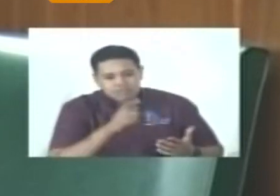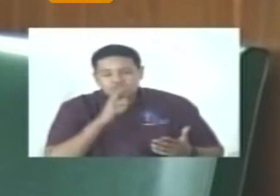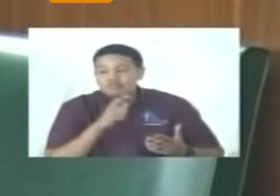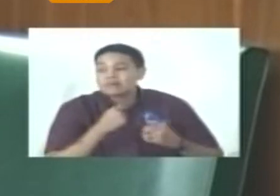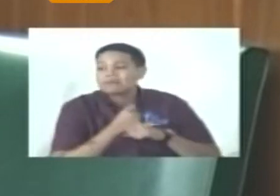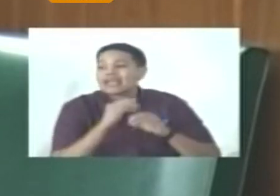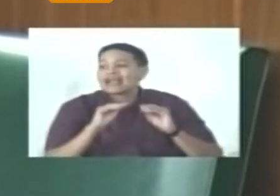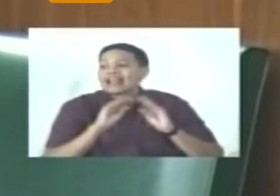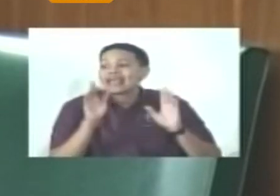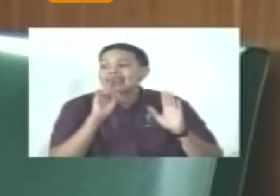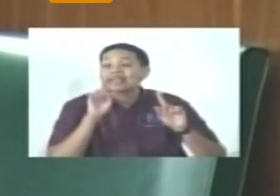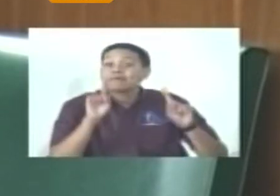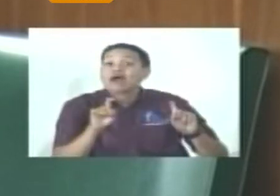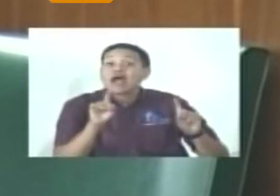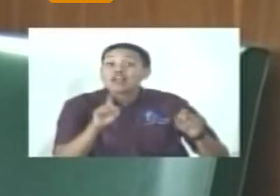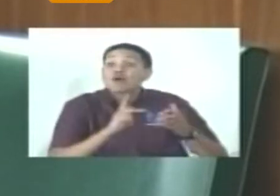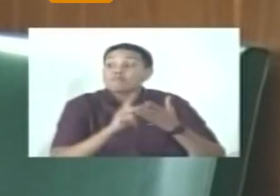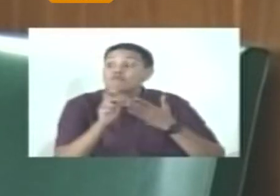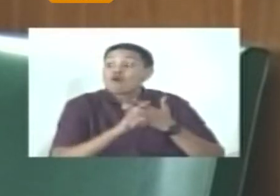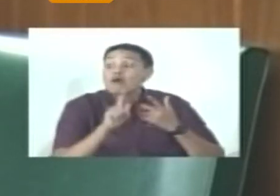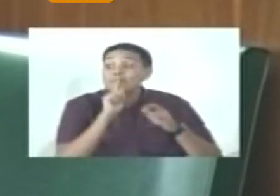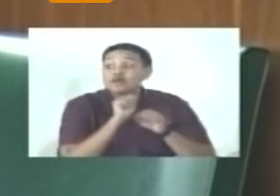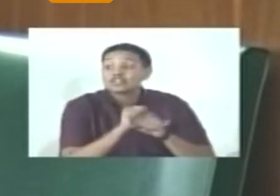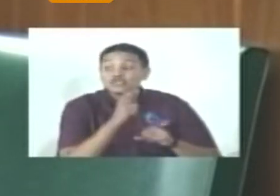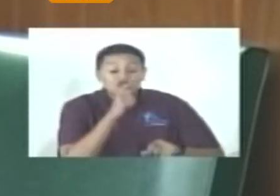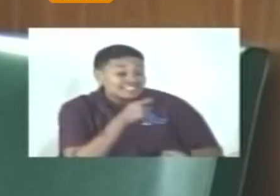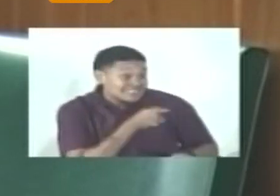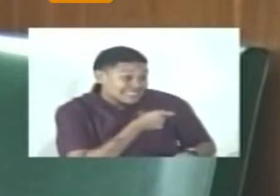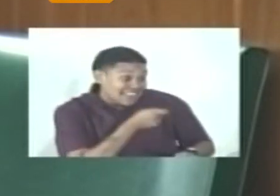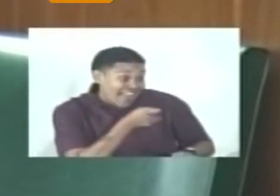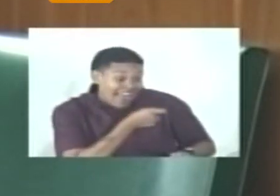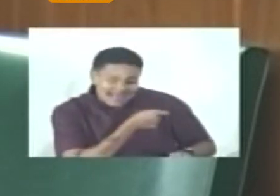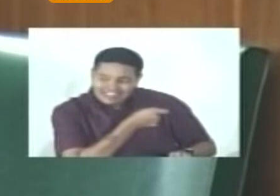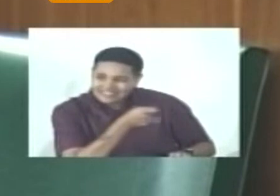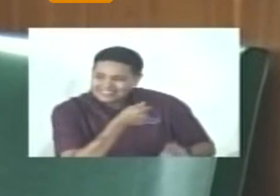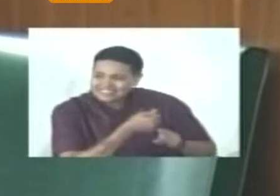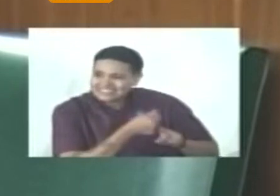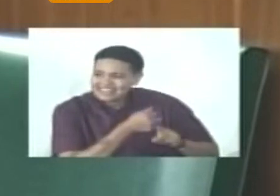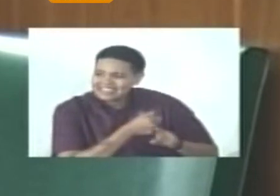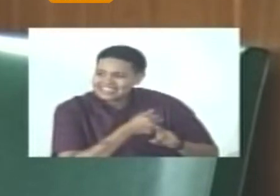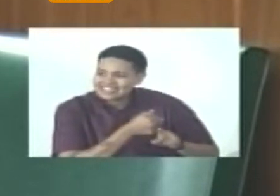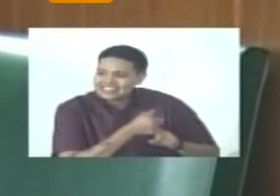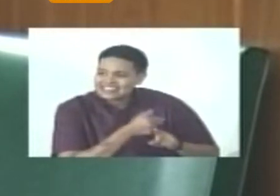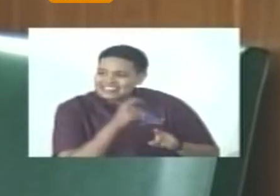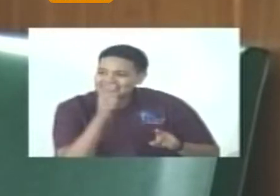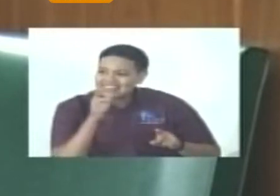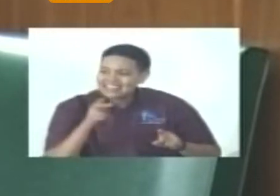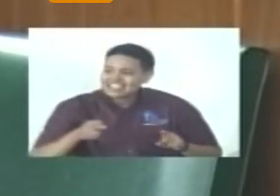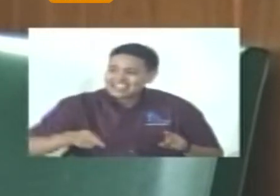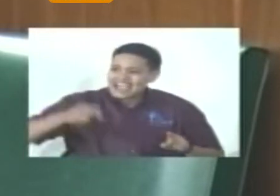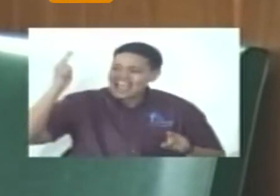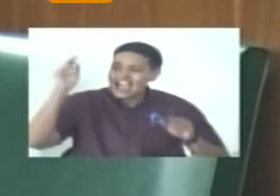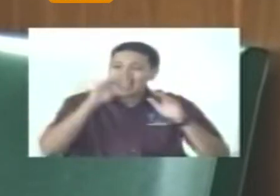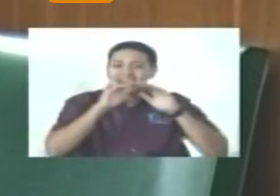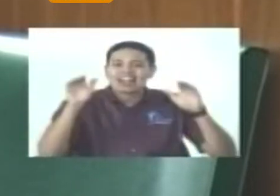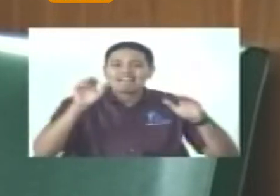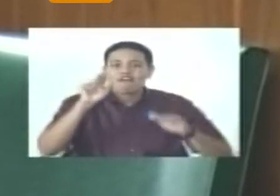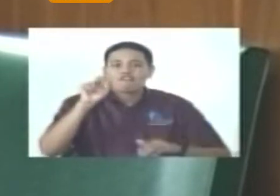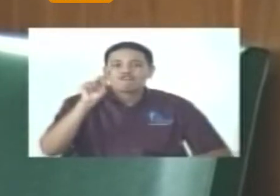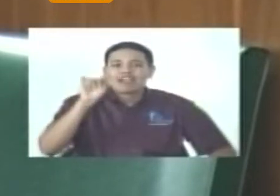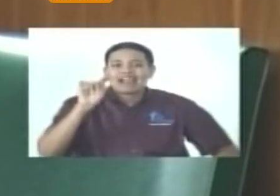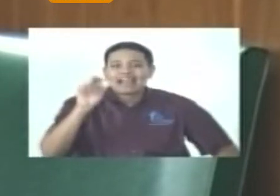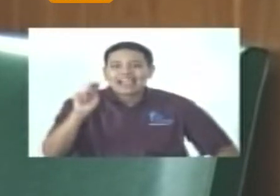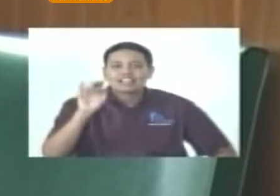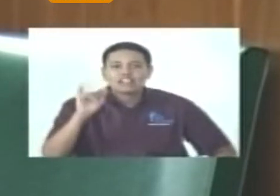program demonstrated that the scanners were emitting higher levels of radiation than